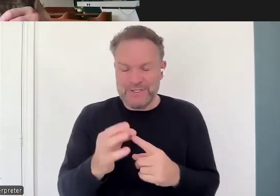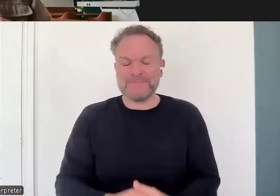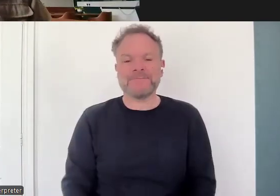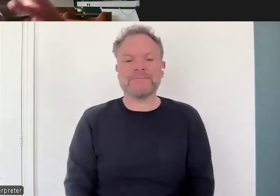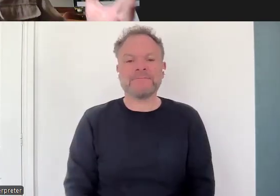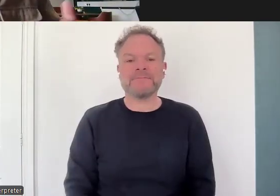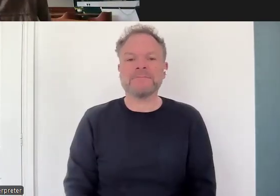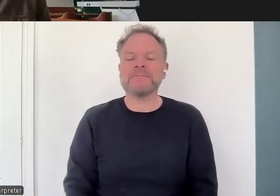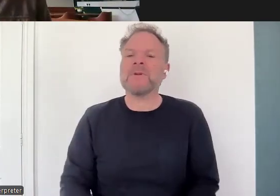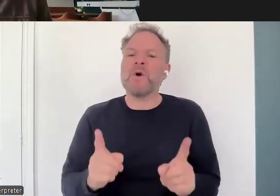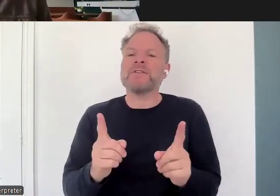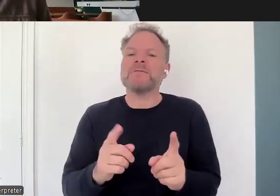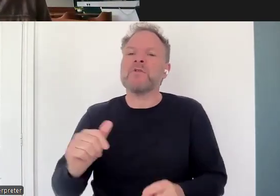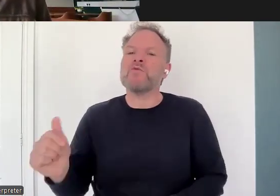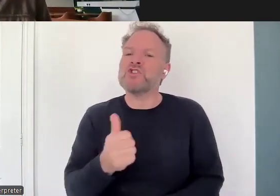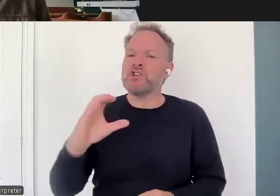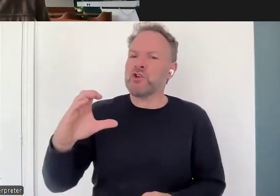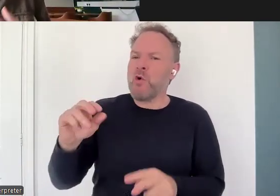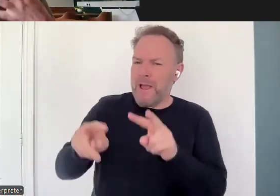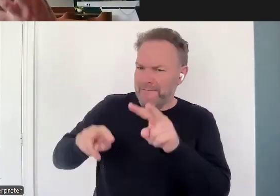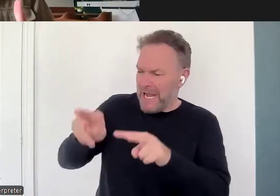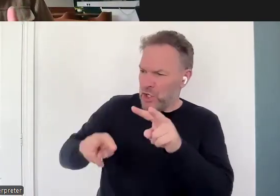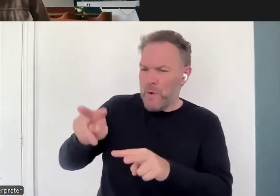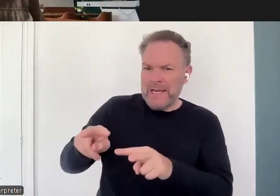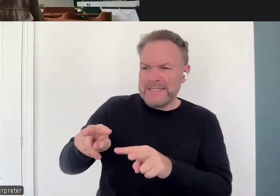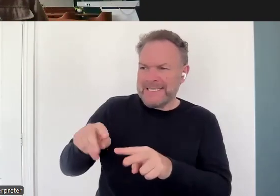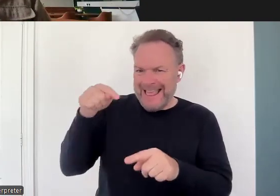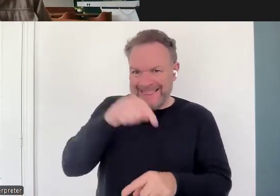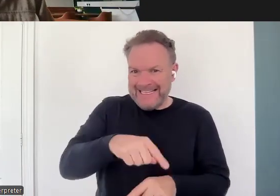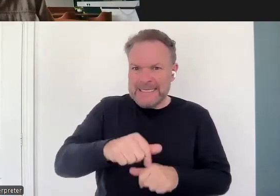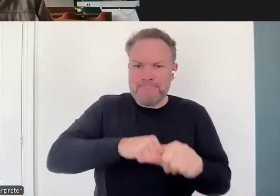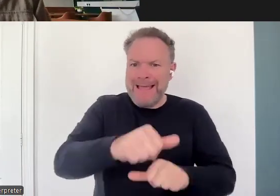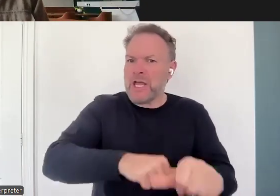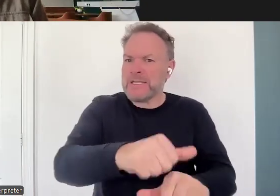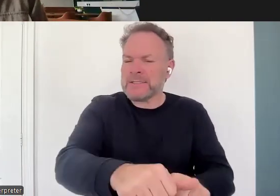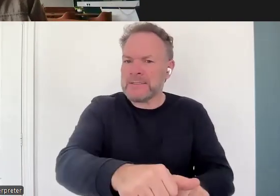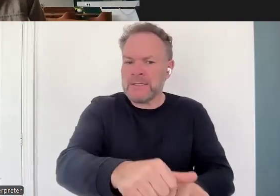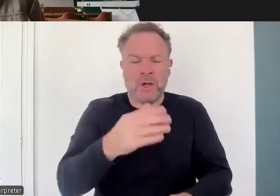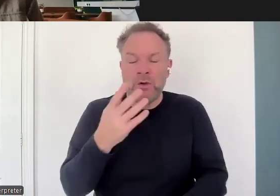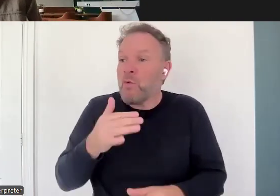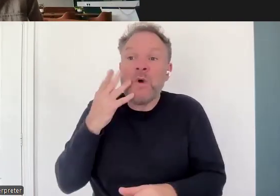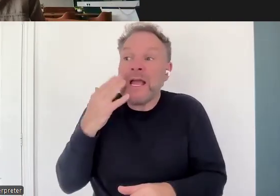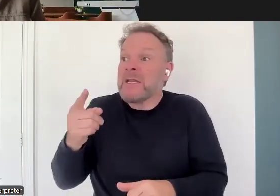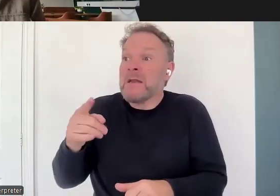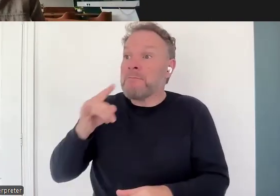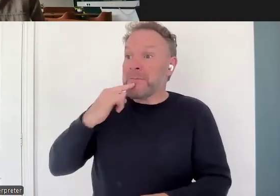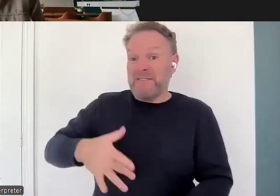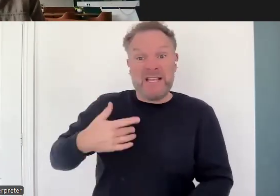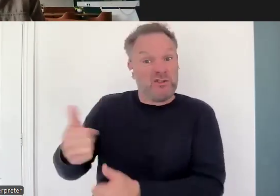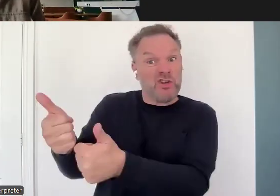is that we should co-evaluate and bring these methodologies to bear whenever it will make people feel